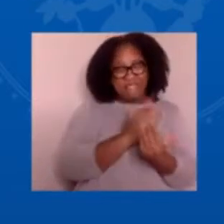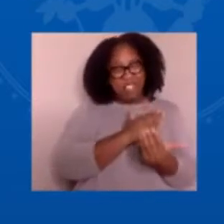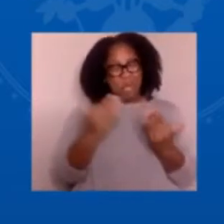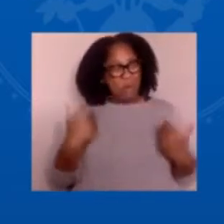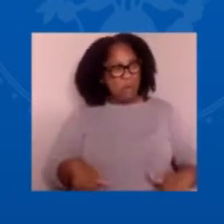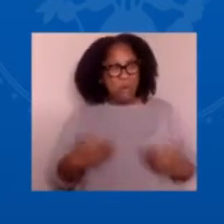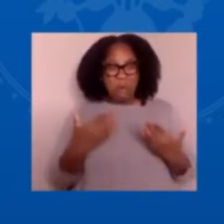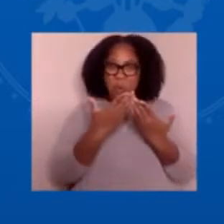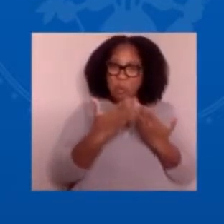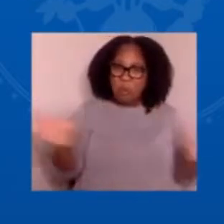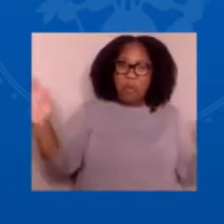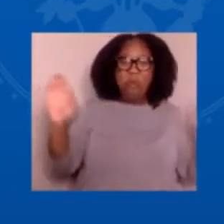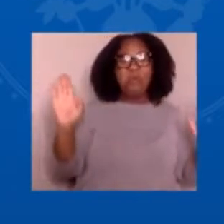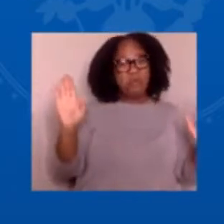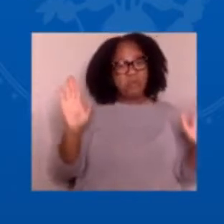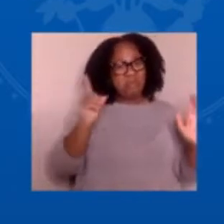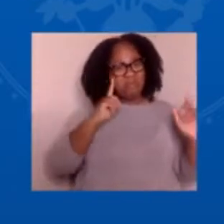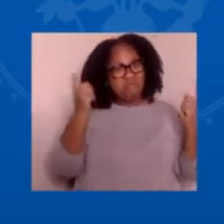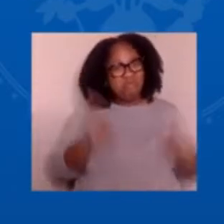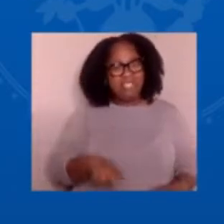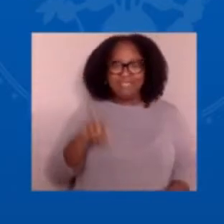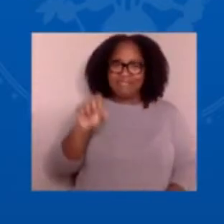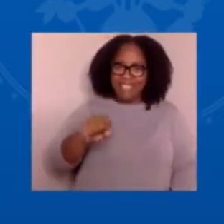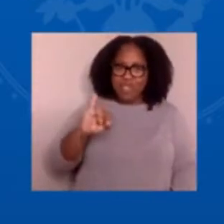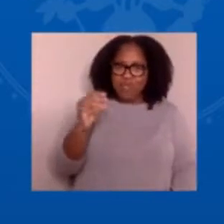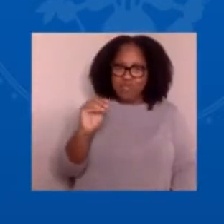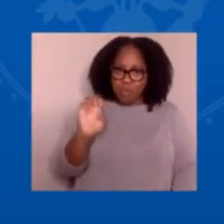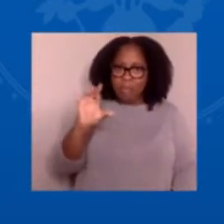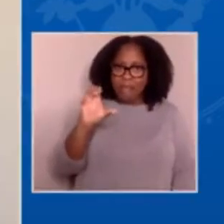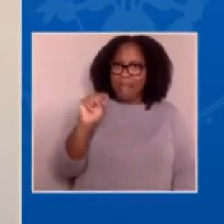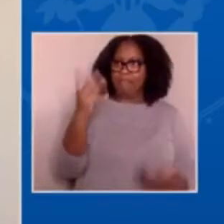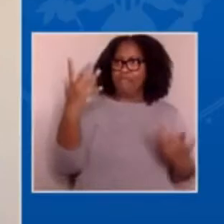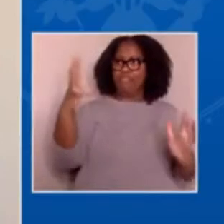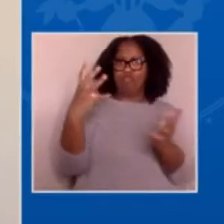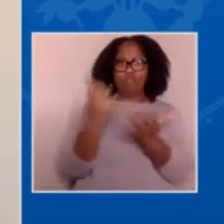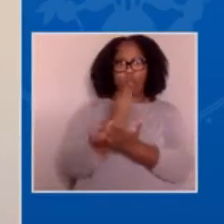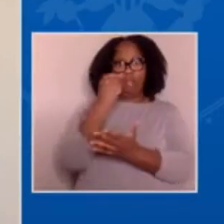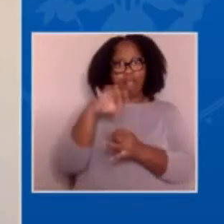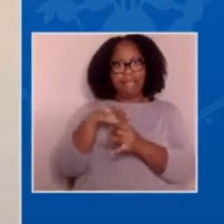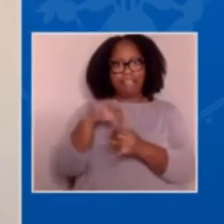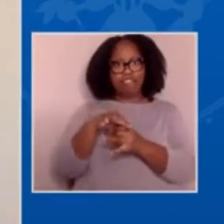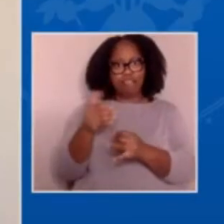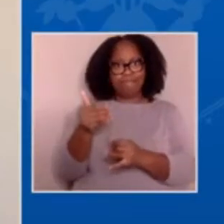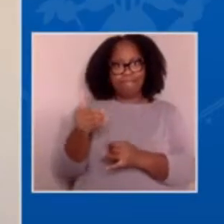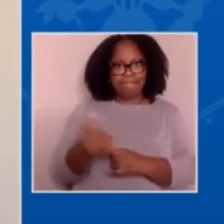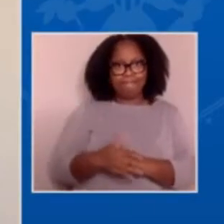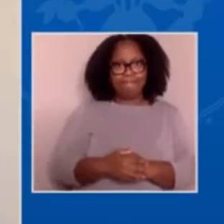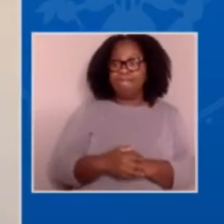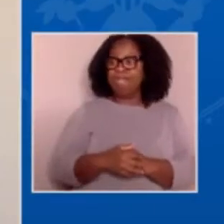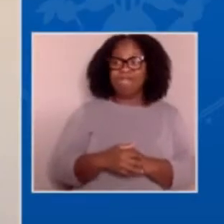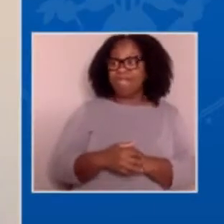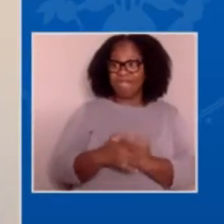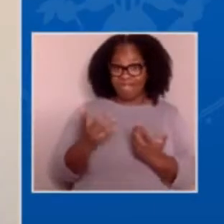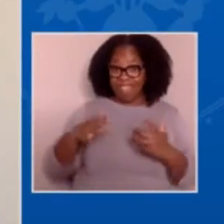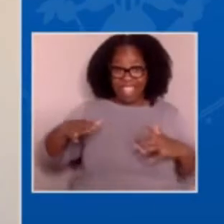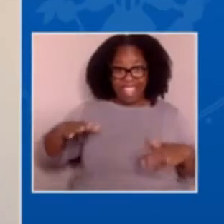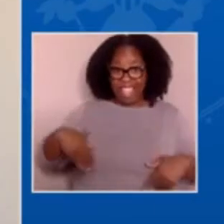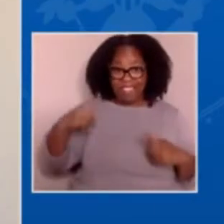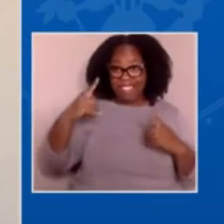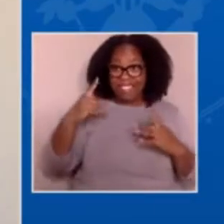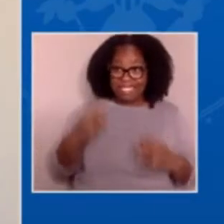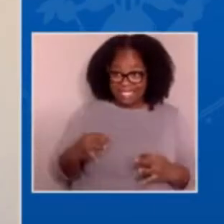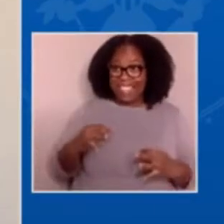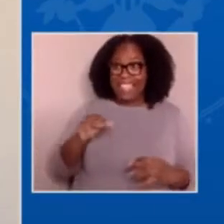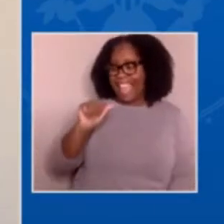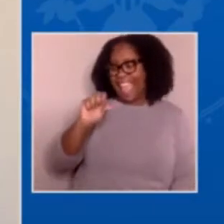election and therefore the president-elect and as Jen also mentioned we continue to move forward in the absence of an ascertainment decision